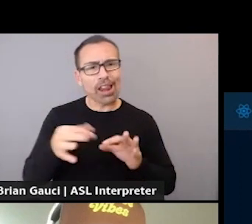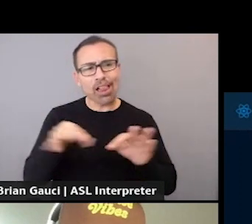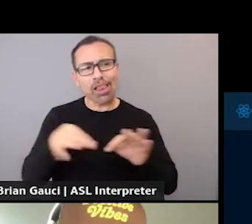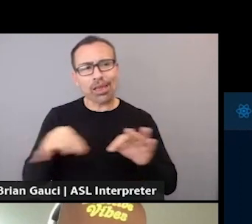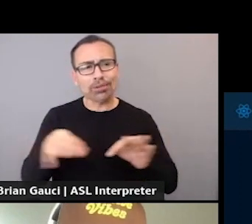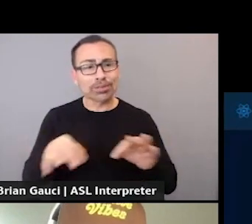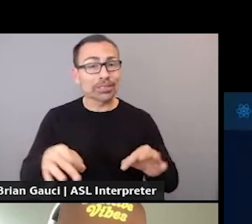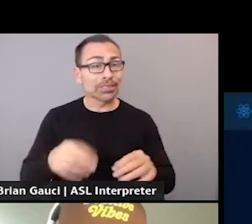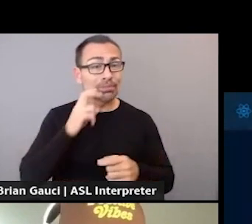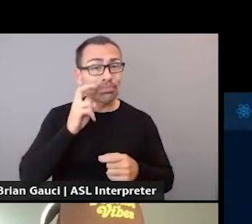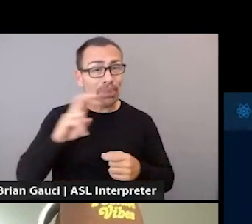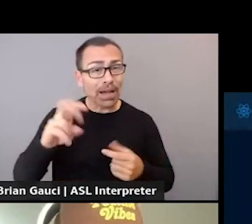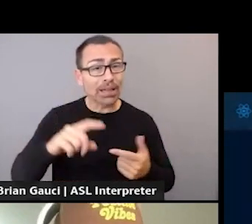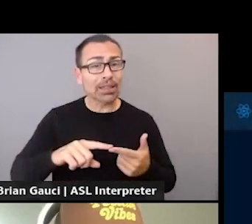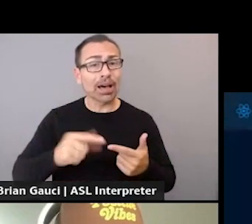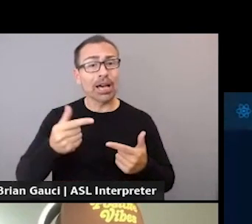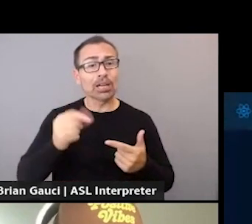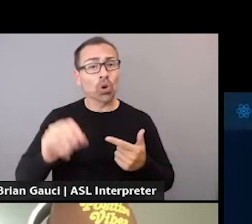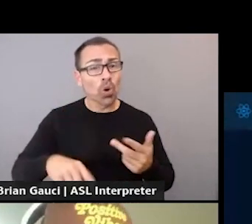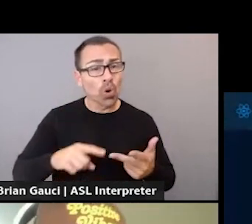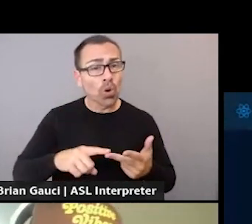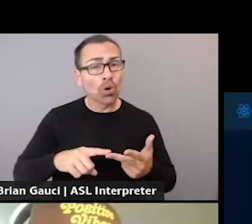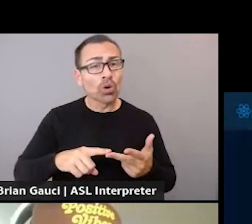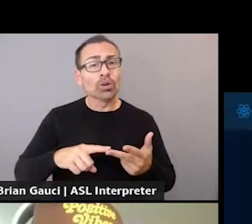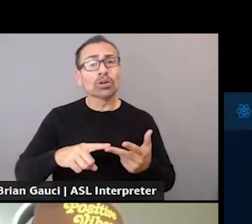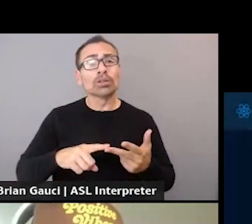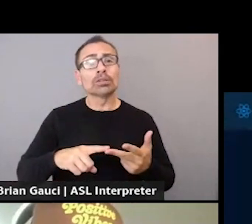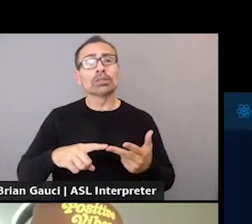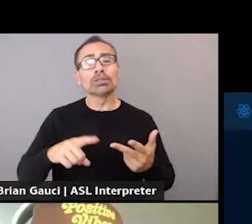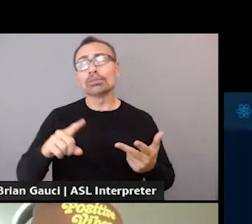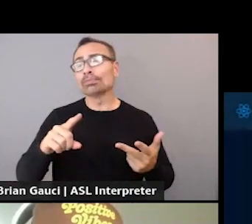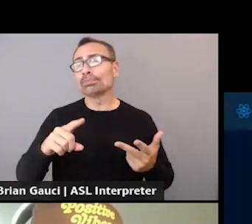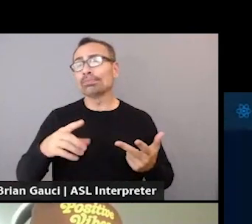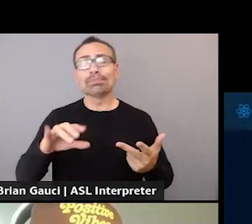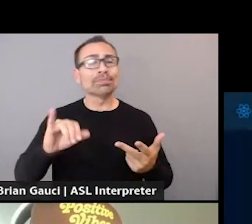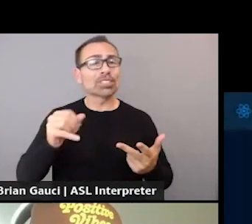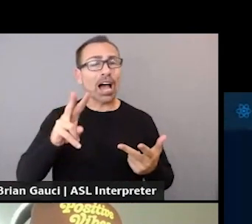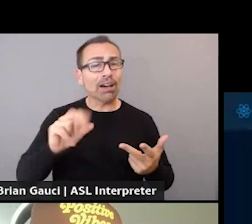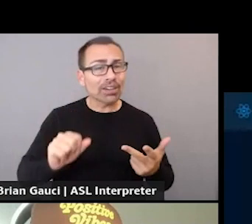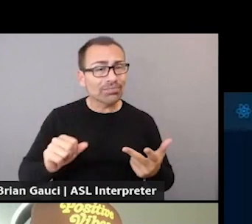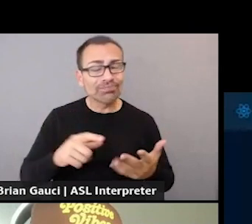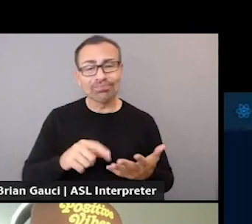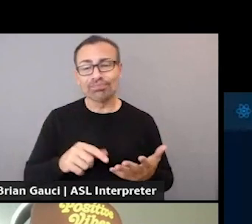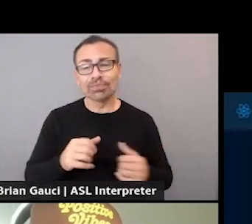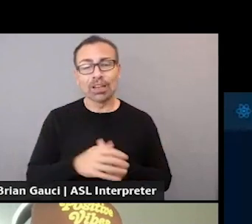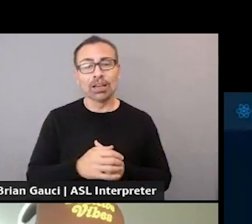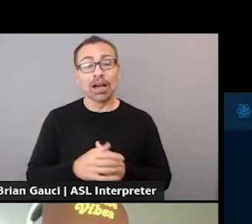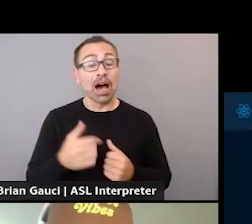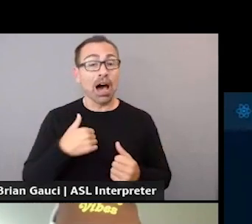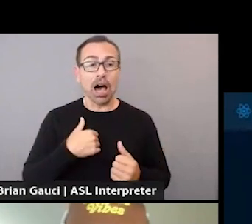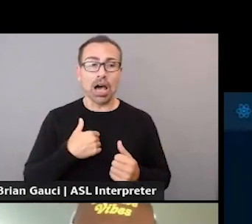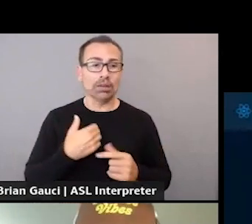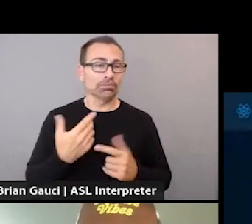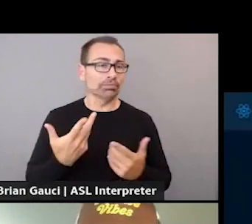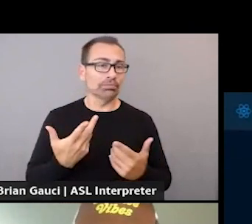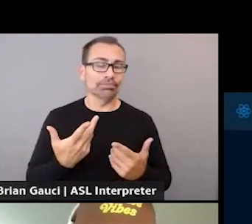languages. I like to consider myself a full stack developer, so I do TypeScript across the board here, folks.